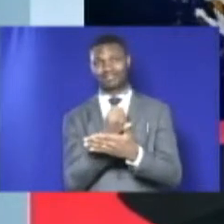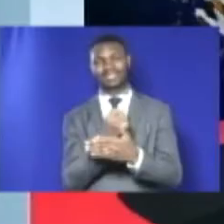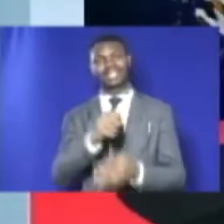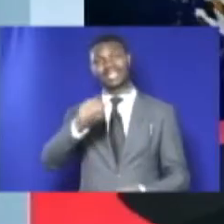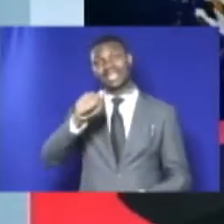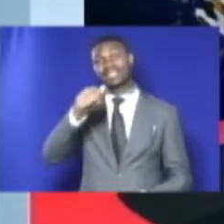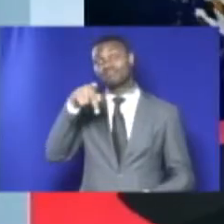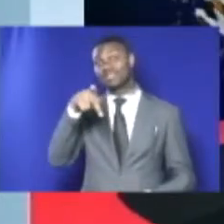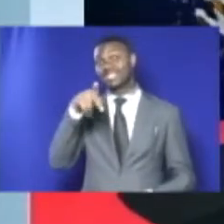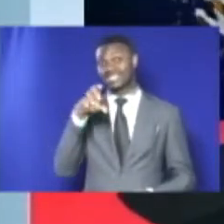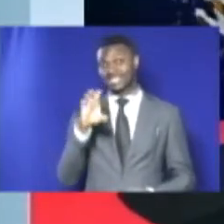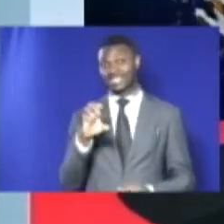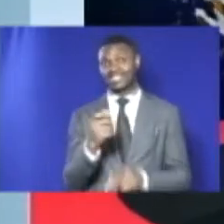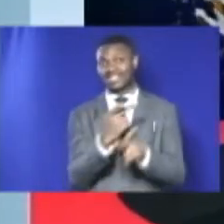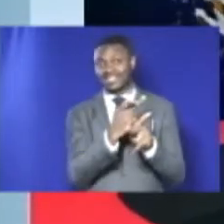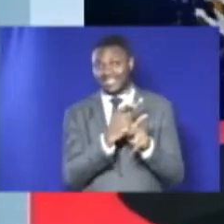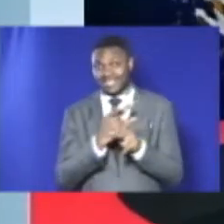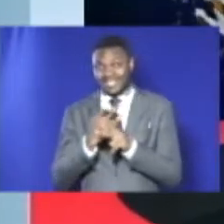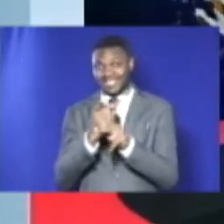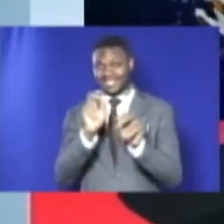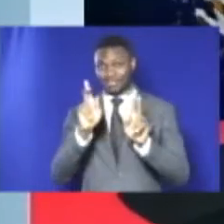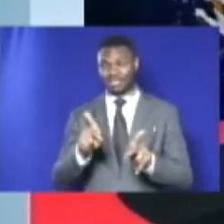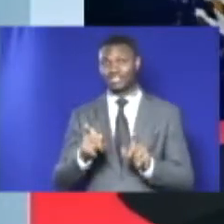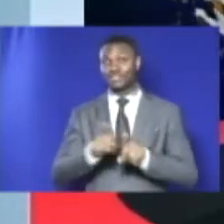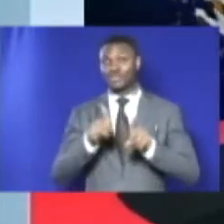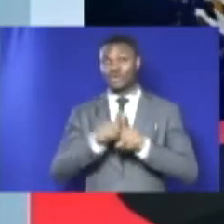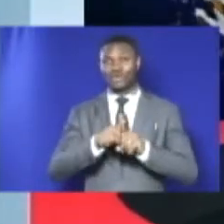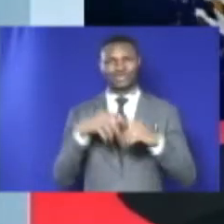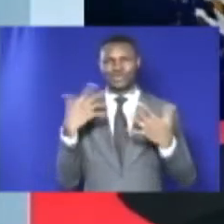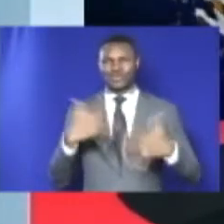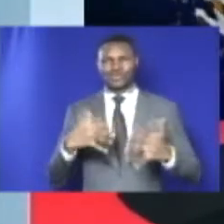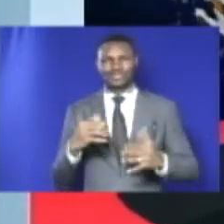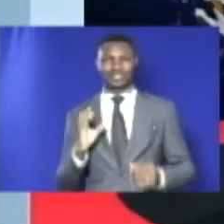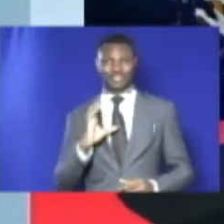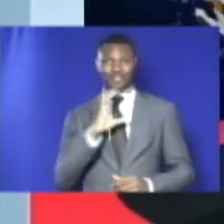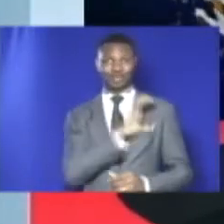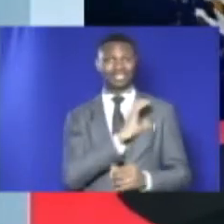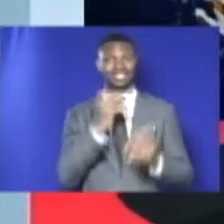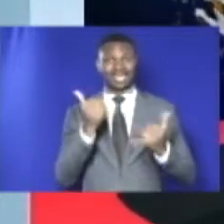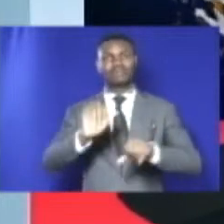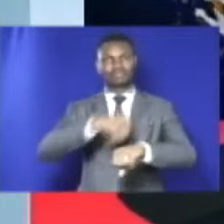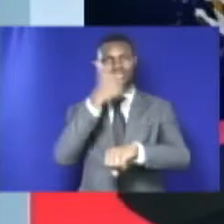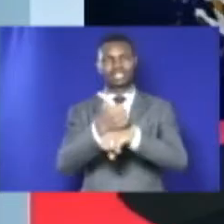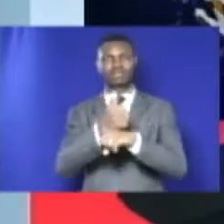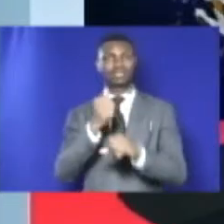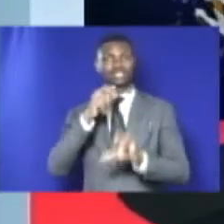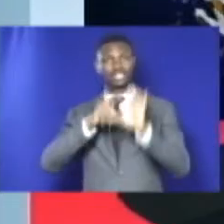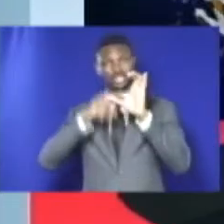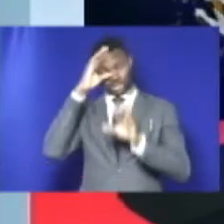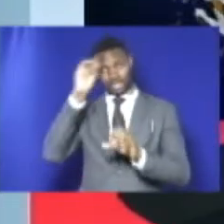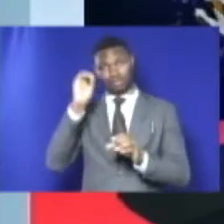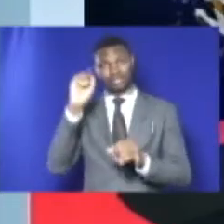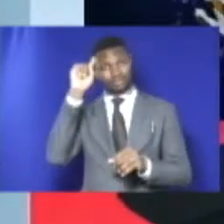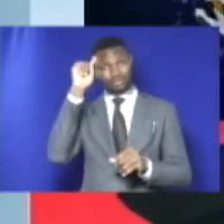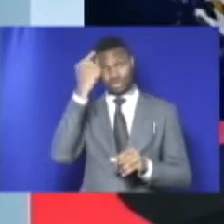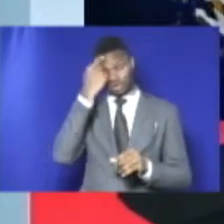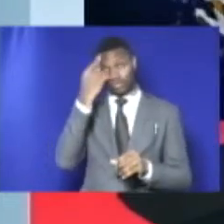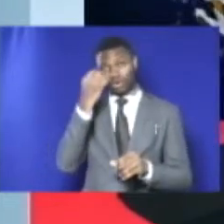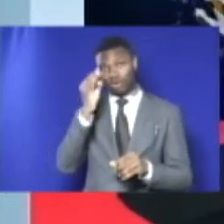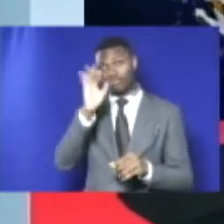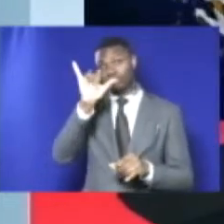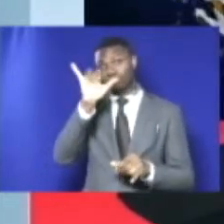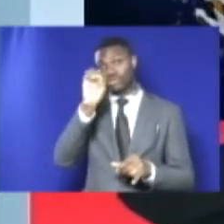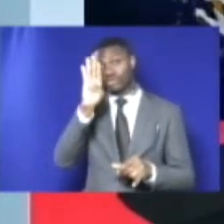and Extraordinary Convention Committee has been inaugurated. The chairman of the committee and governor of Yobe State, Maimala